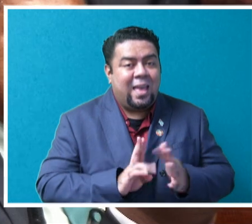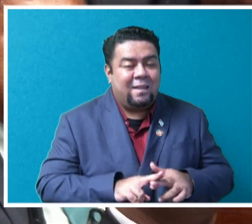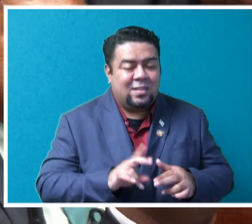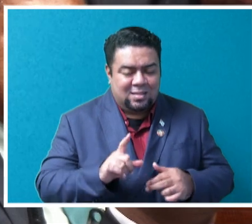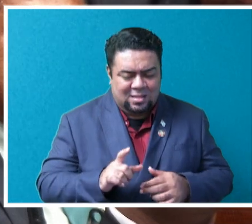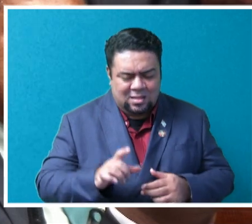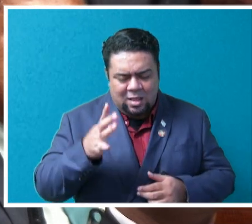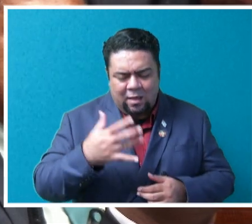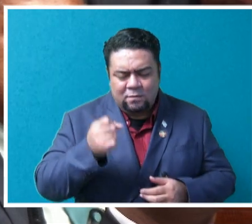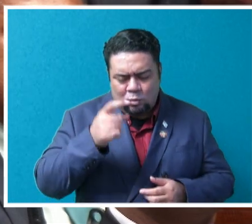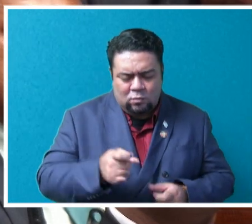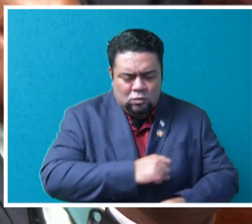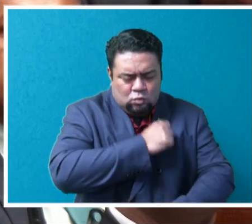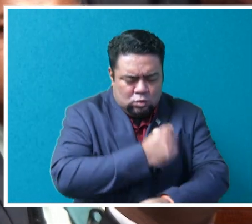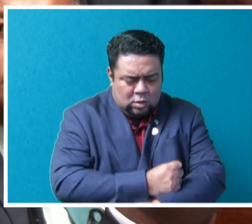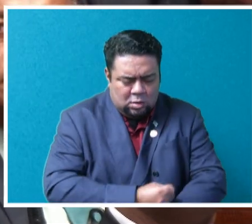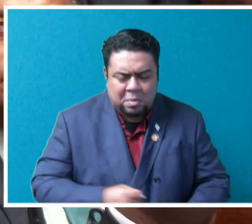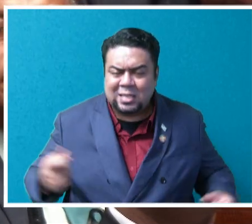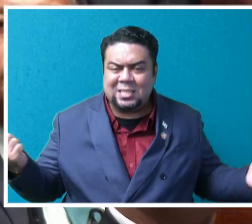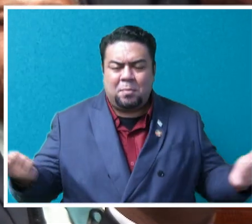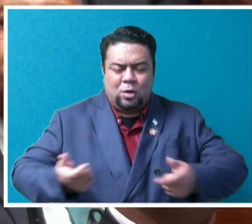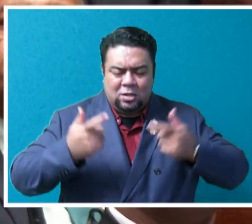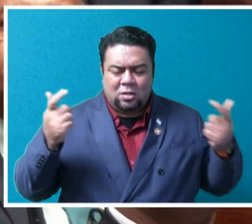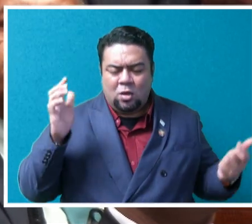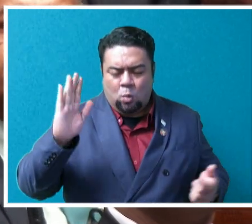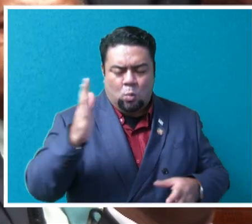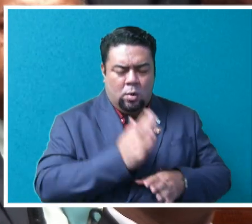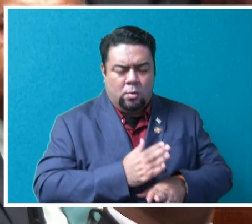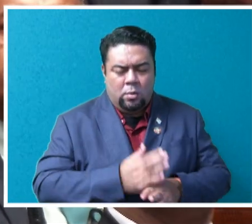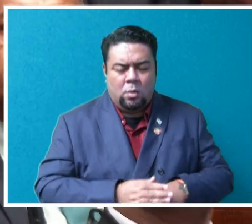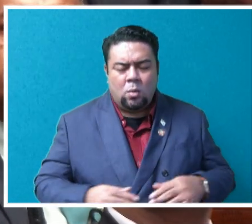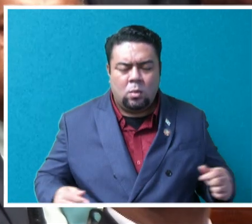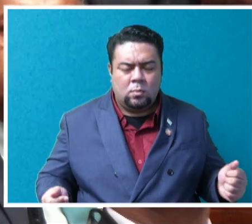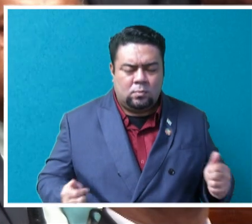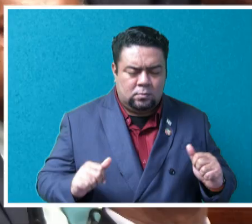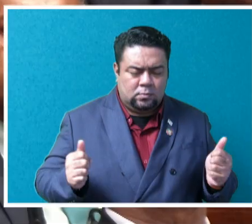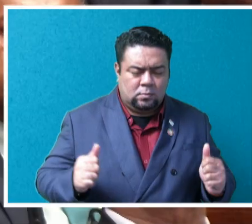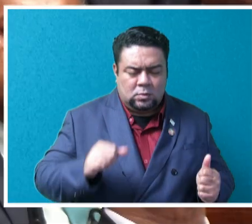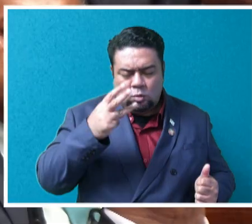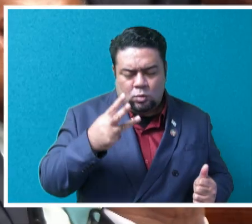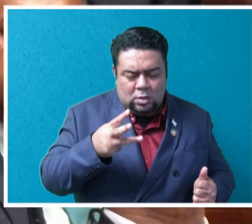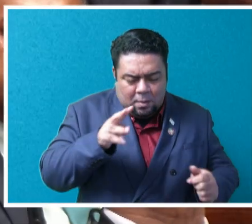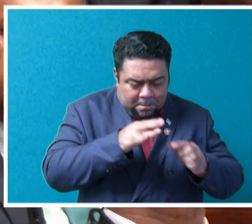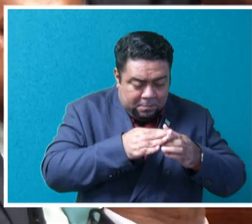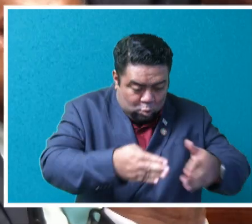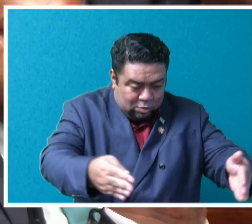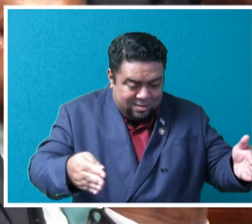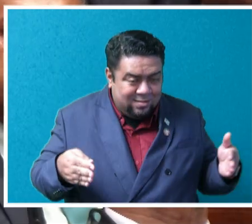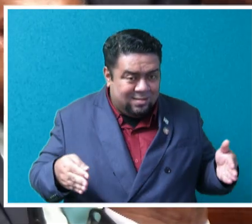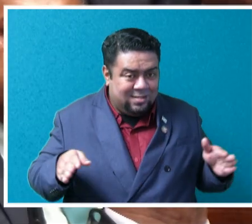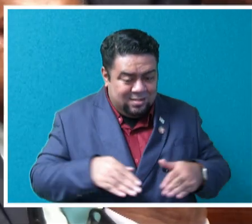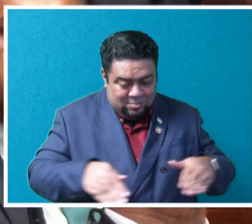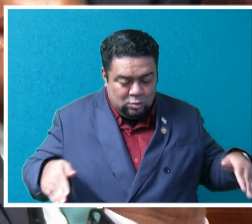Vanua security by accelerating their work in completing village boundary surveys, with